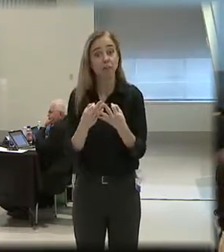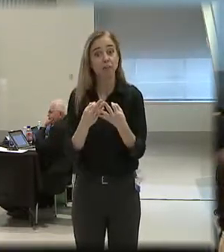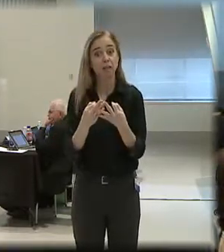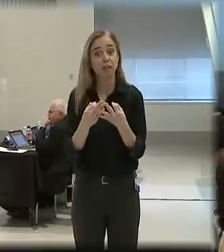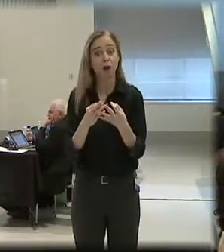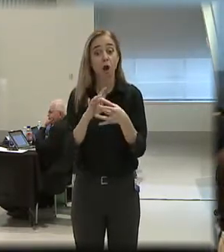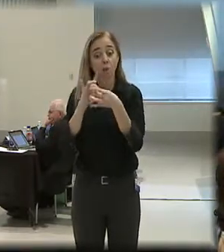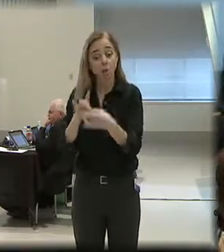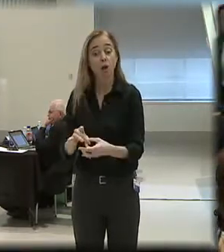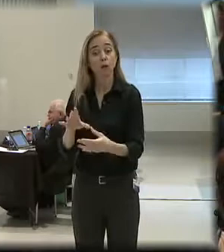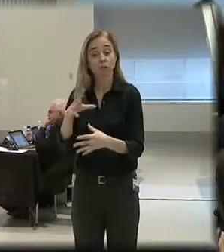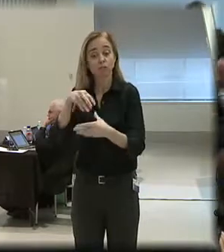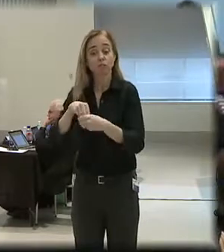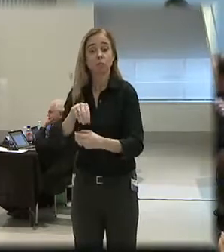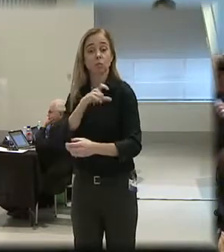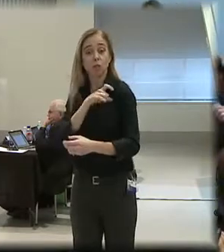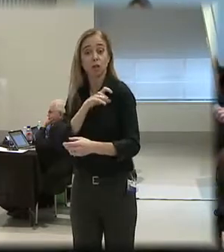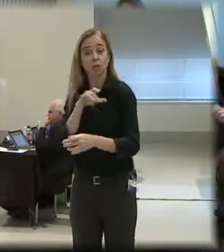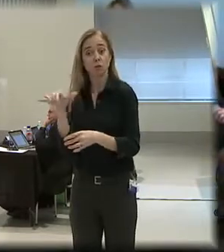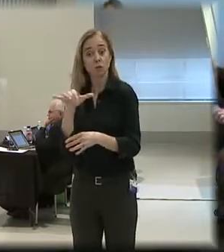law enforcement. They,